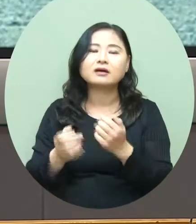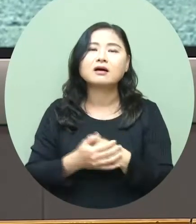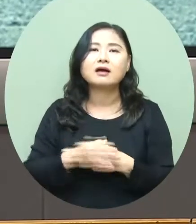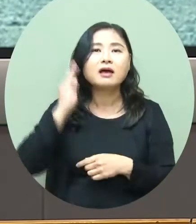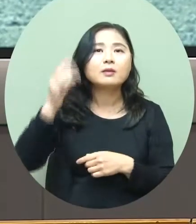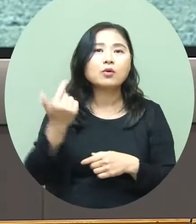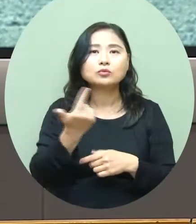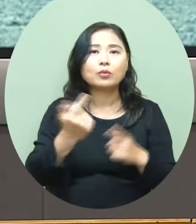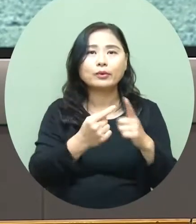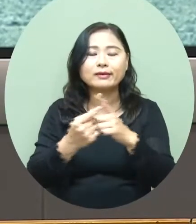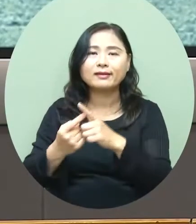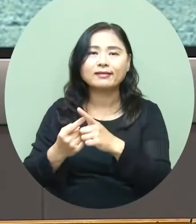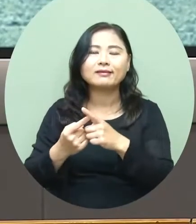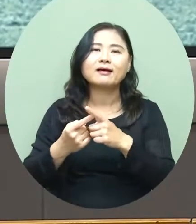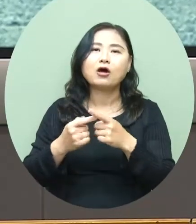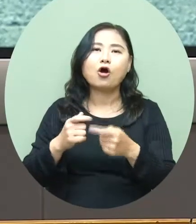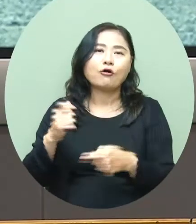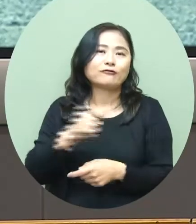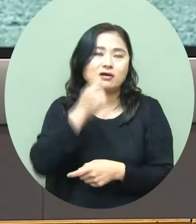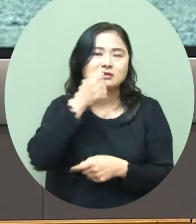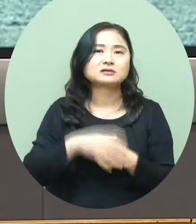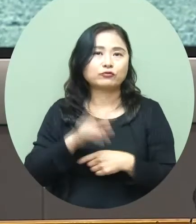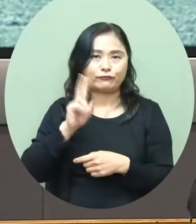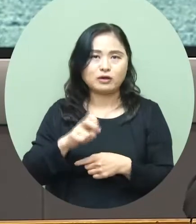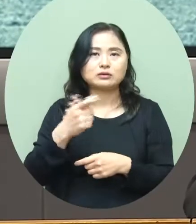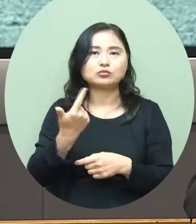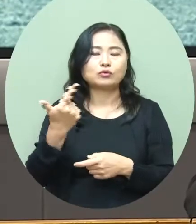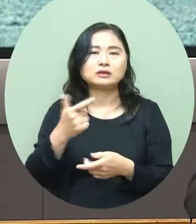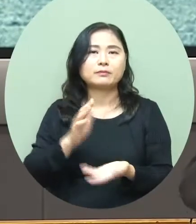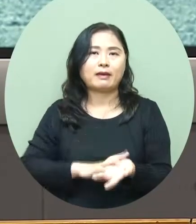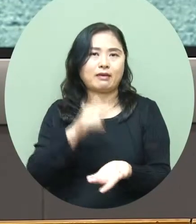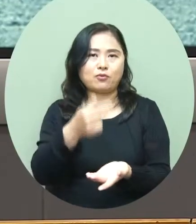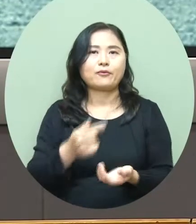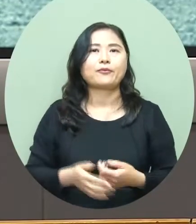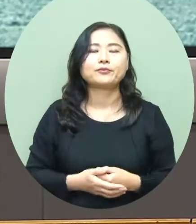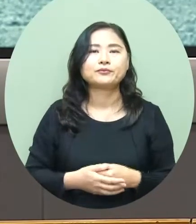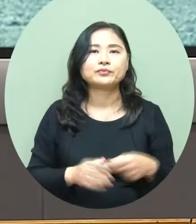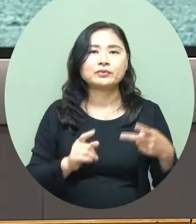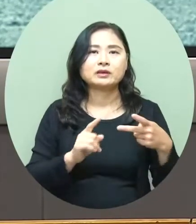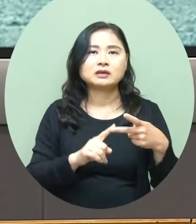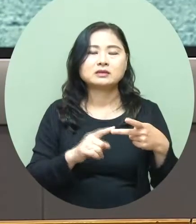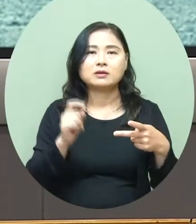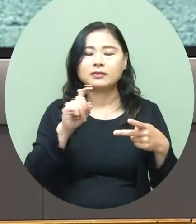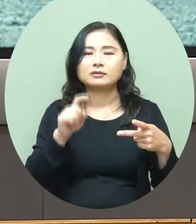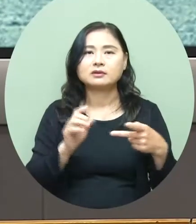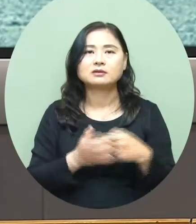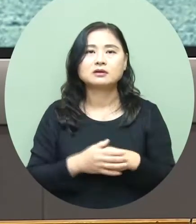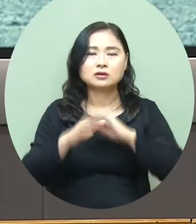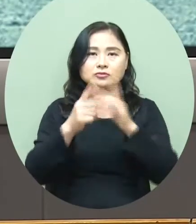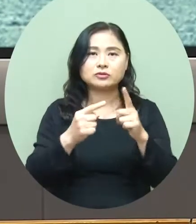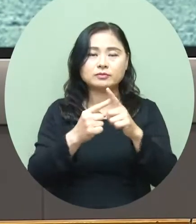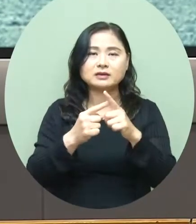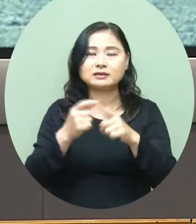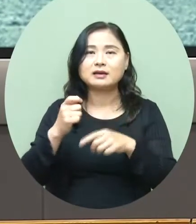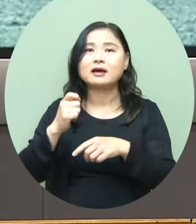are taking part in the RT exercise. So we hope more people can take part in this exercise so that we can cover more cases. The other